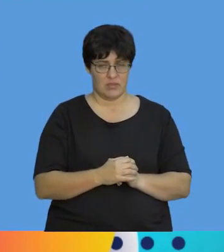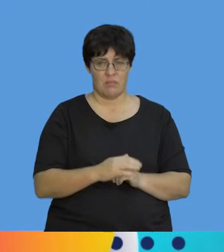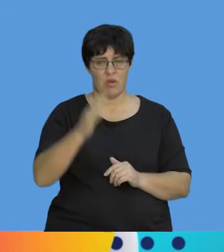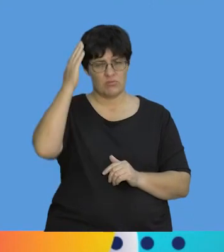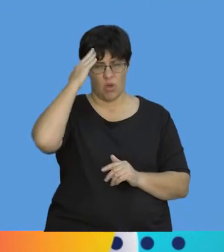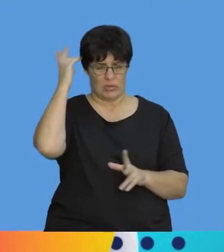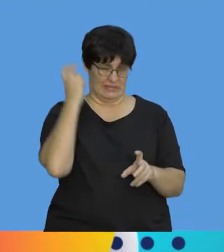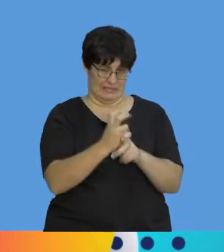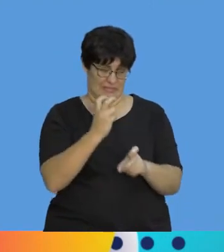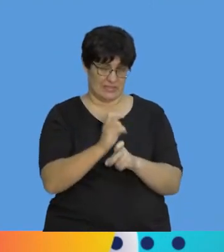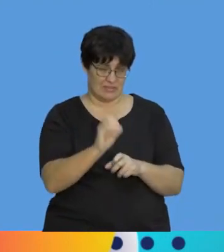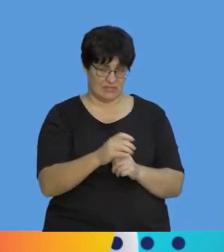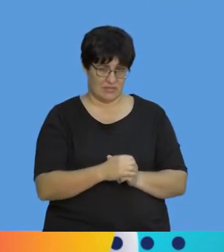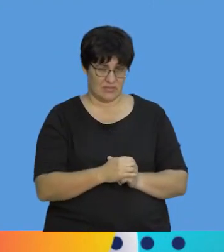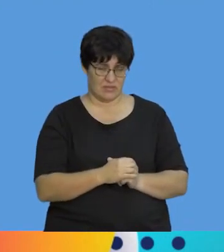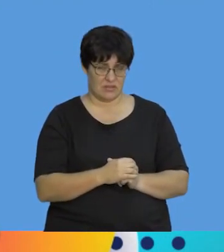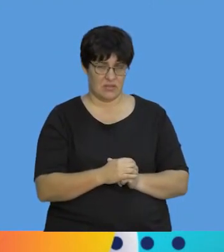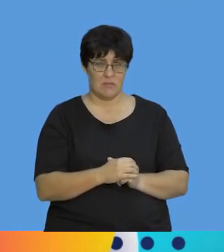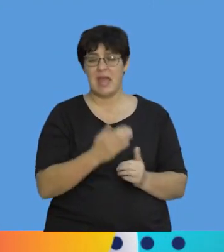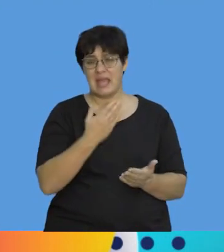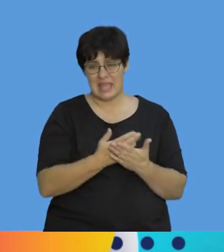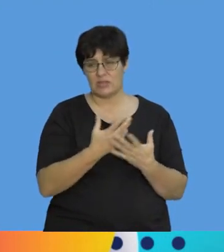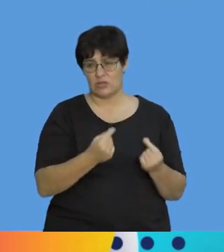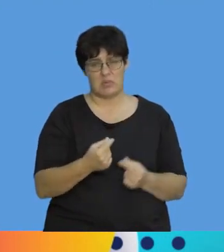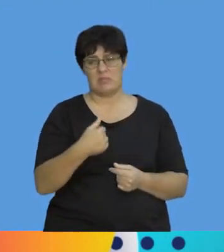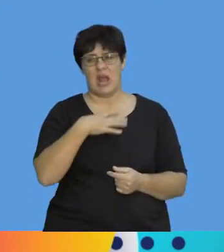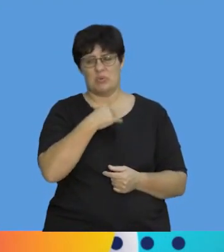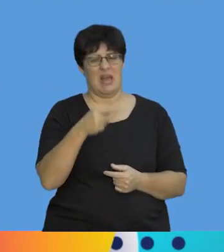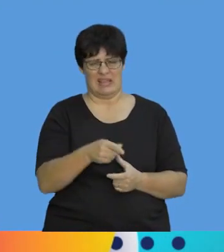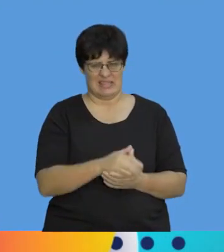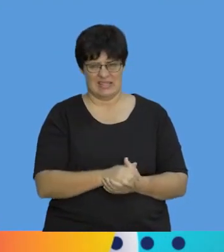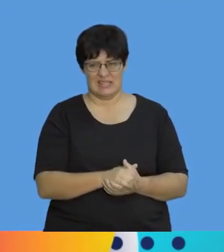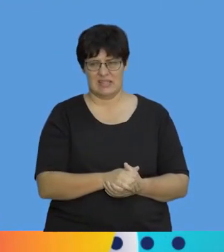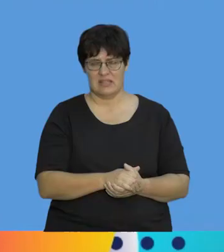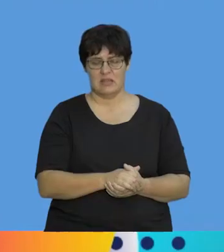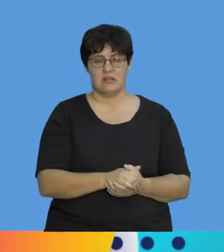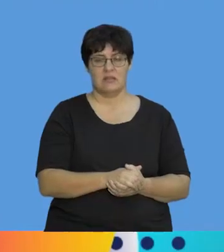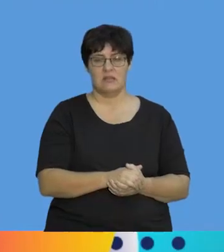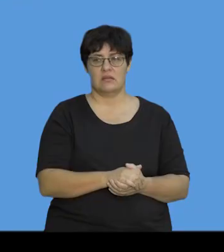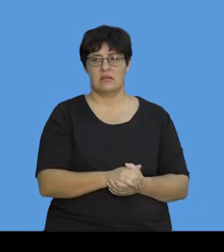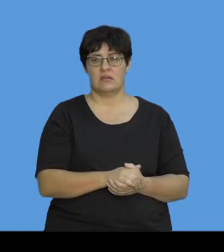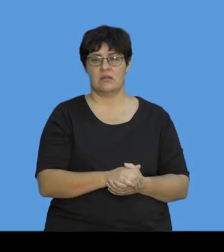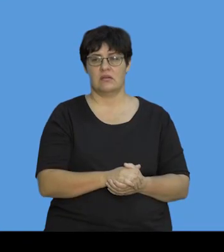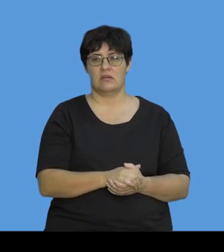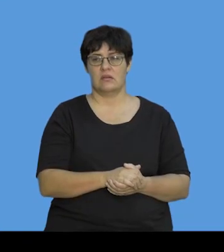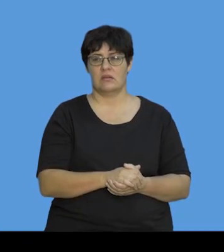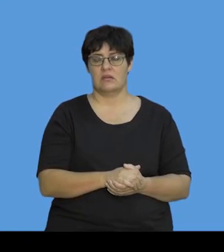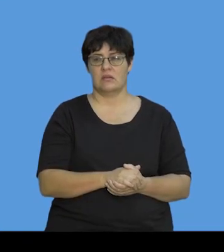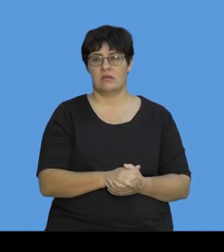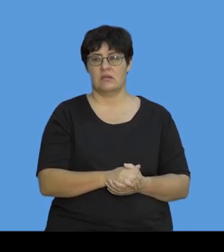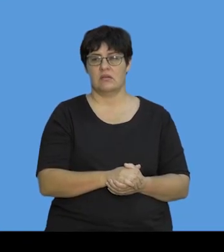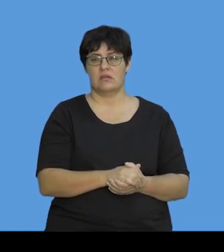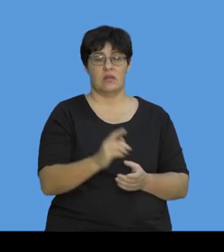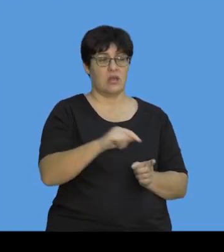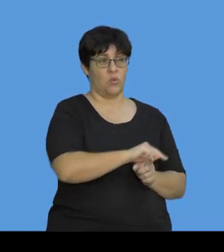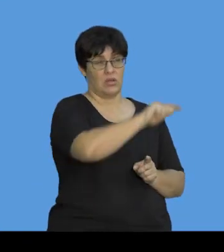was quite difficult. You could do it, and I don't like doing it this way. You can work out the time it takes